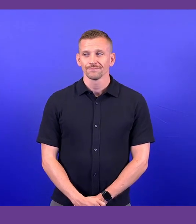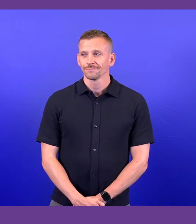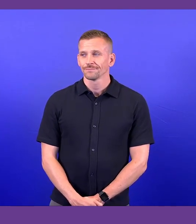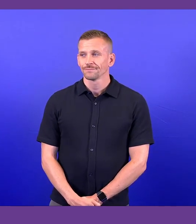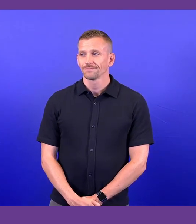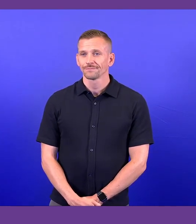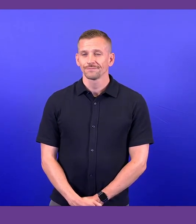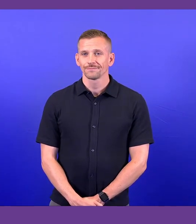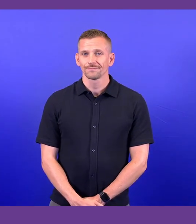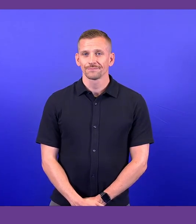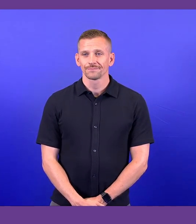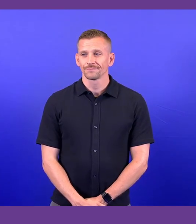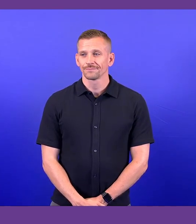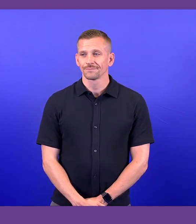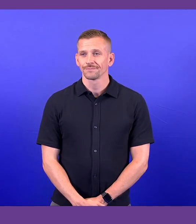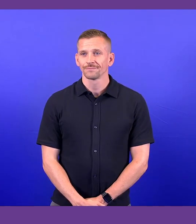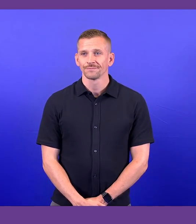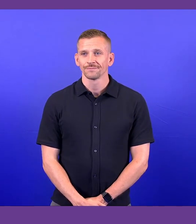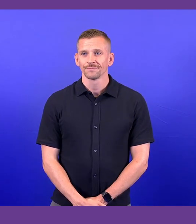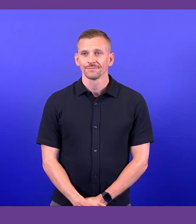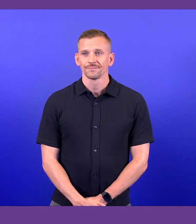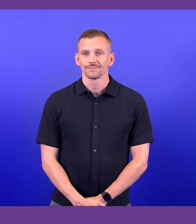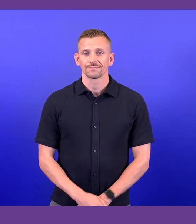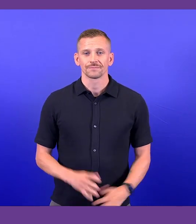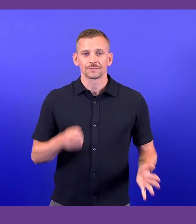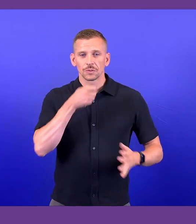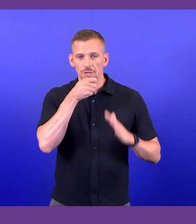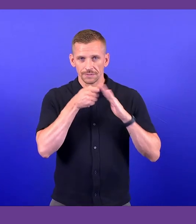En audio. Okay.